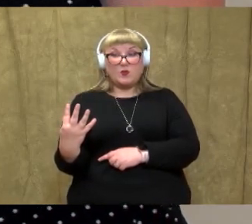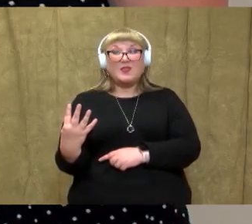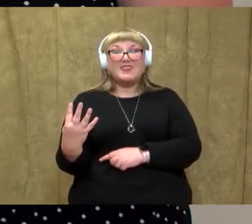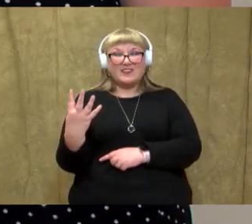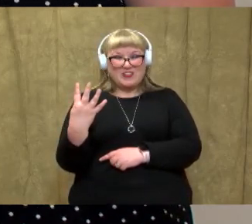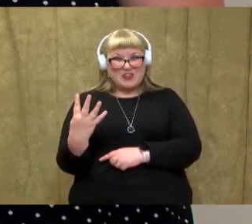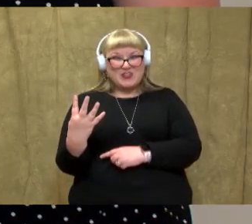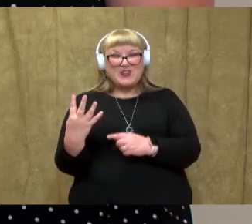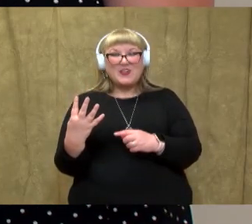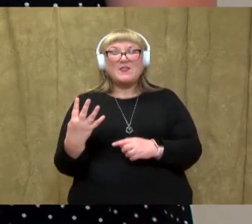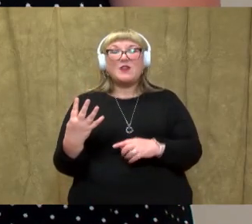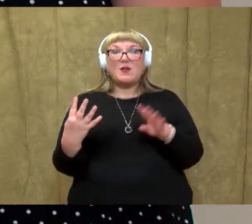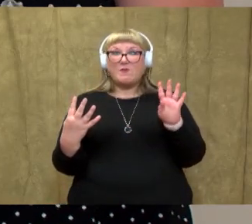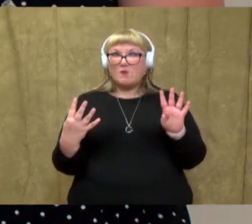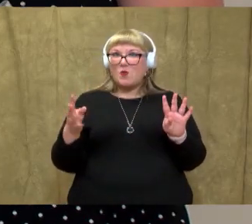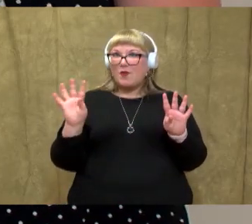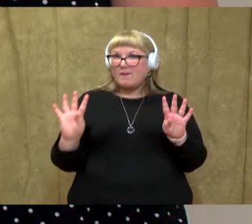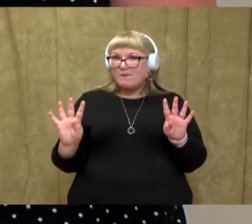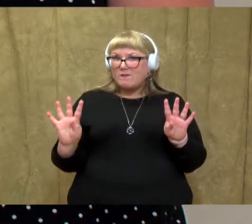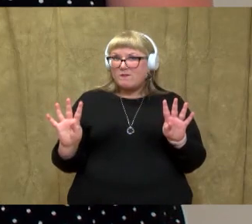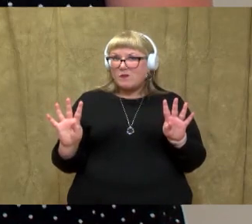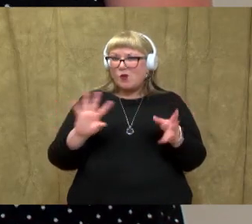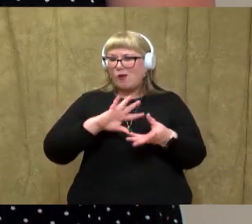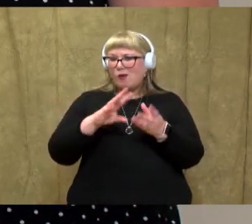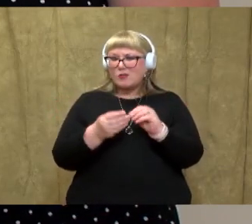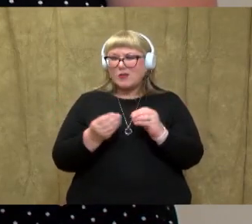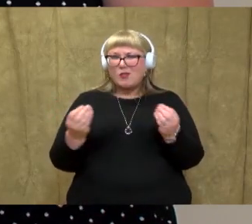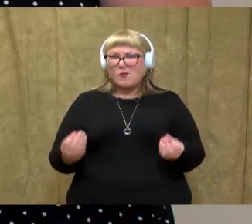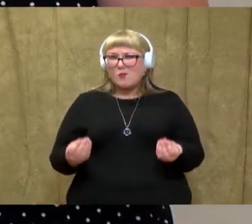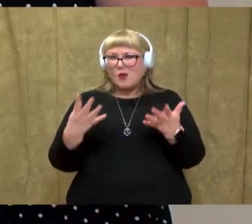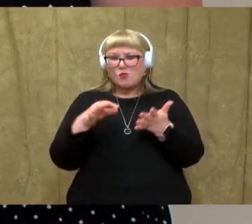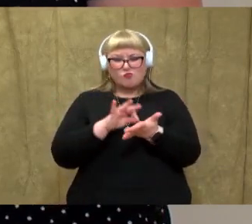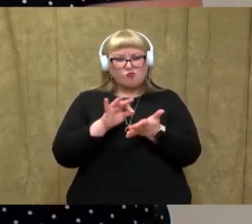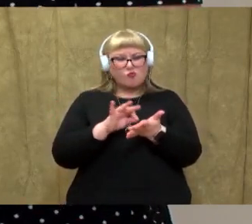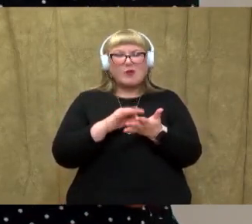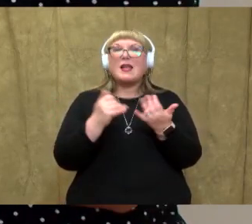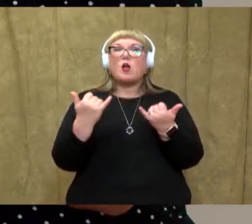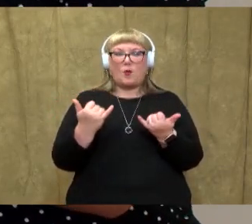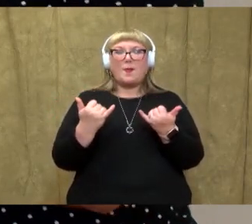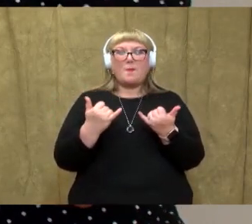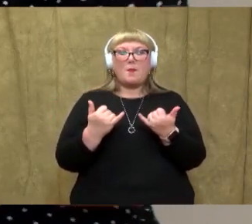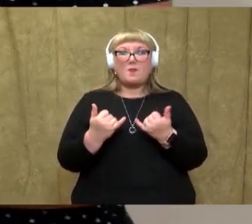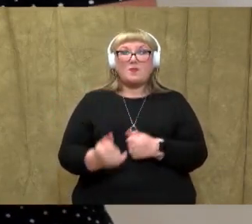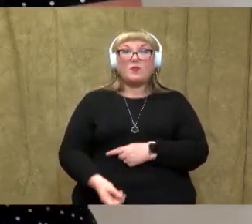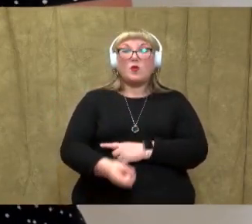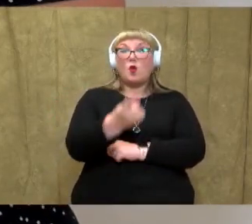4. Very good. All right, now let's count all of our mushrooms together.